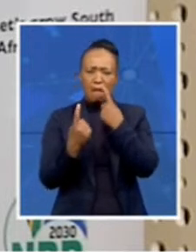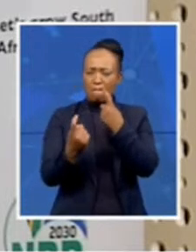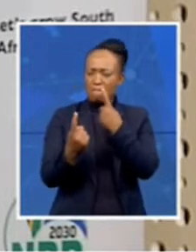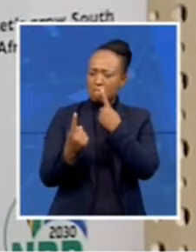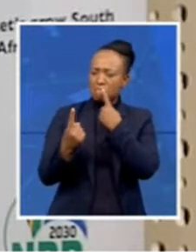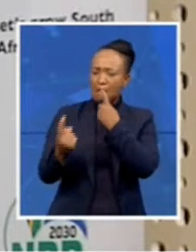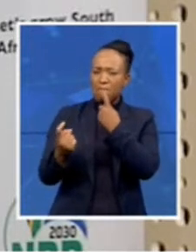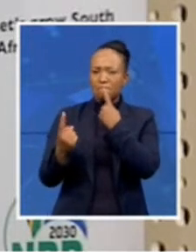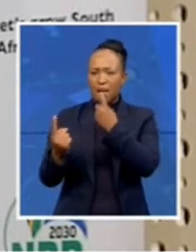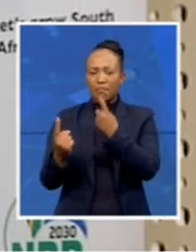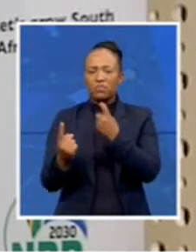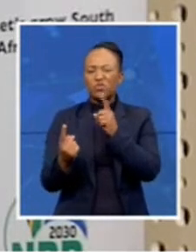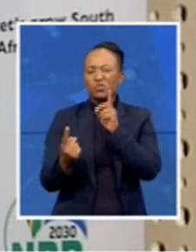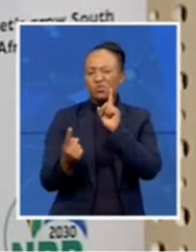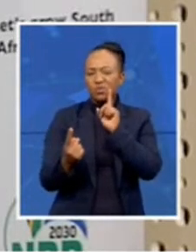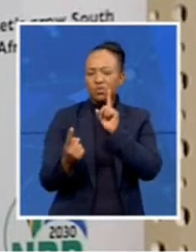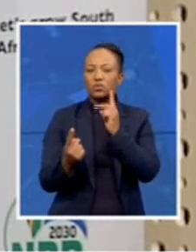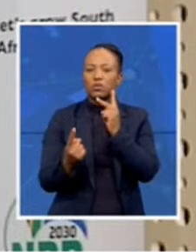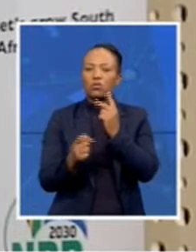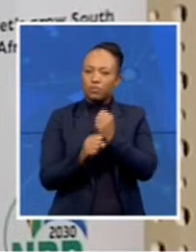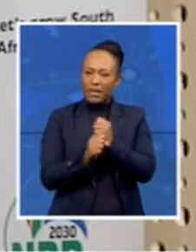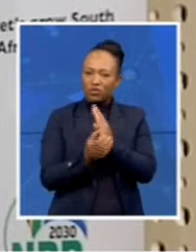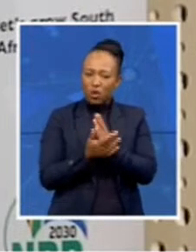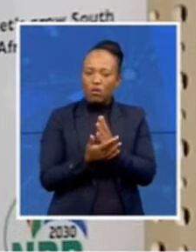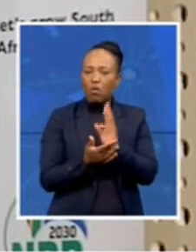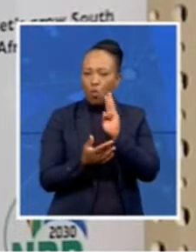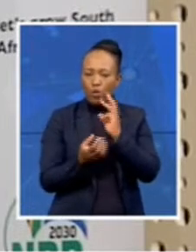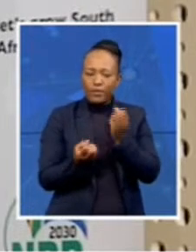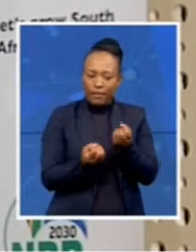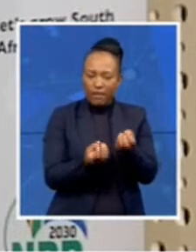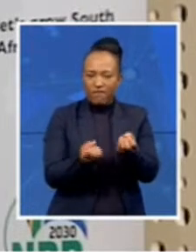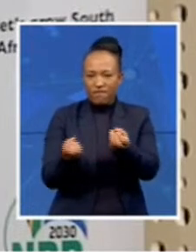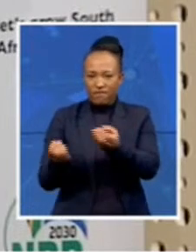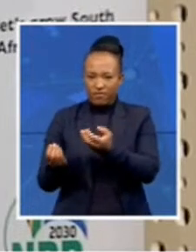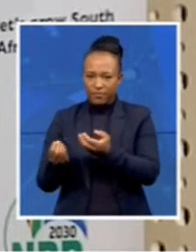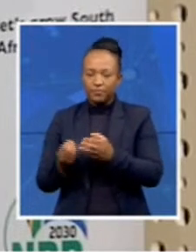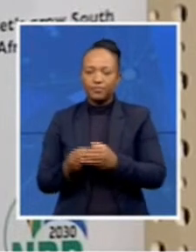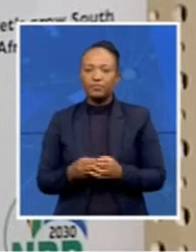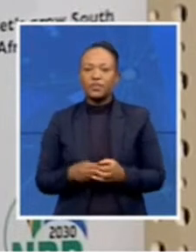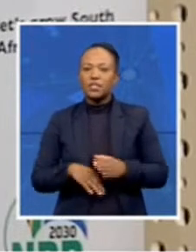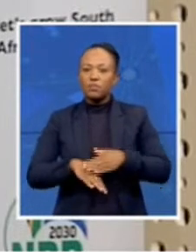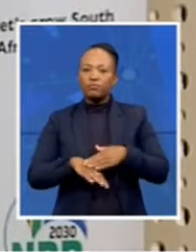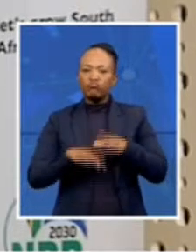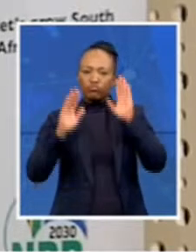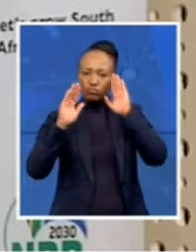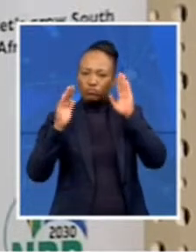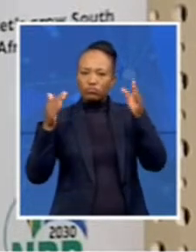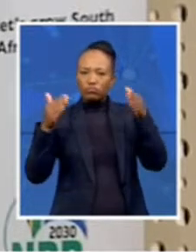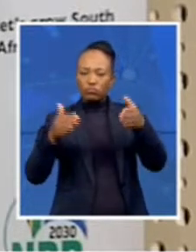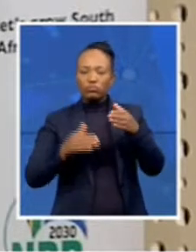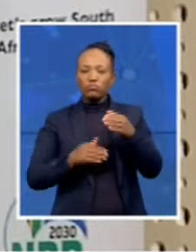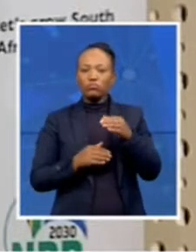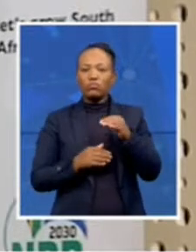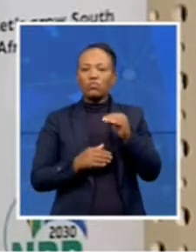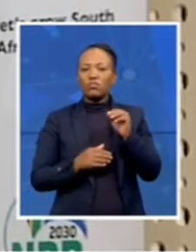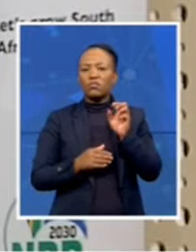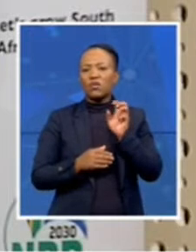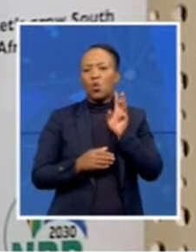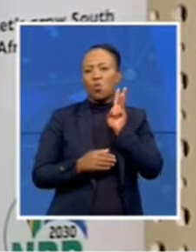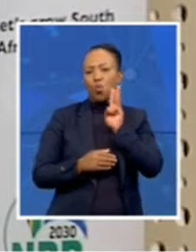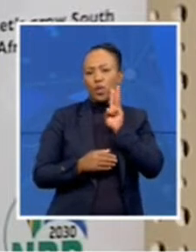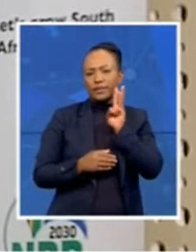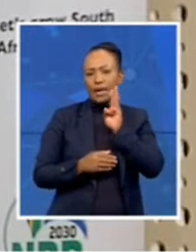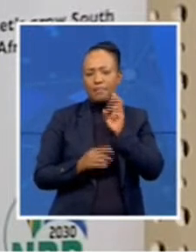with focusing our attention on water and sanitation infrastructure, which very often